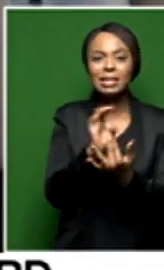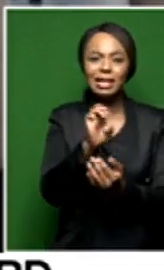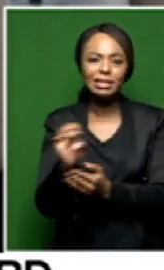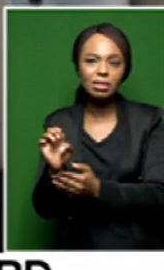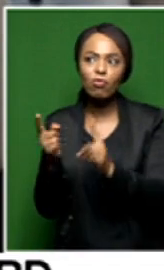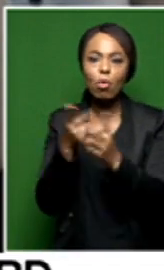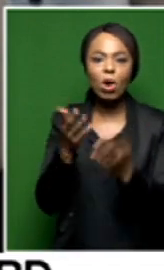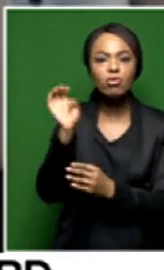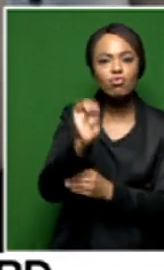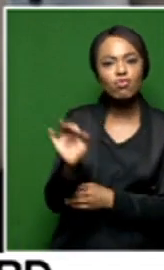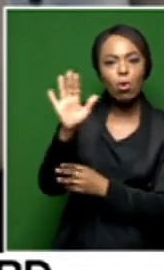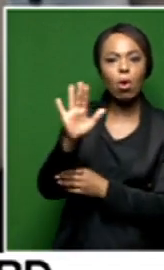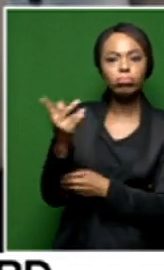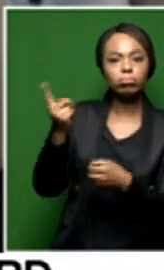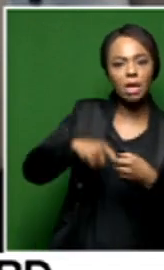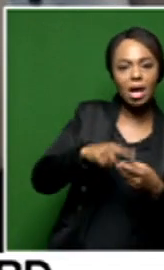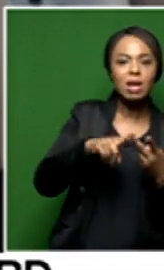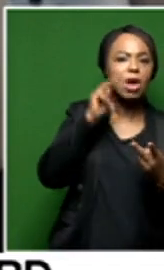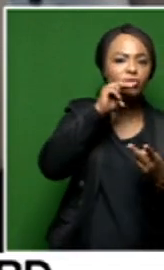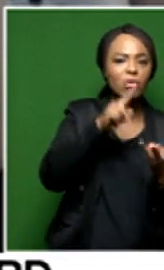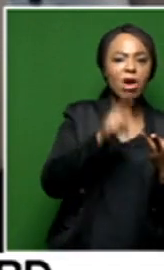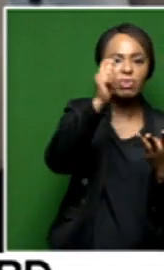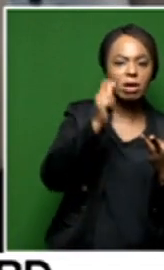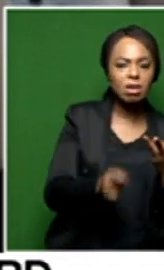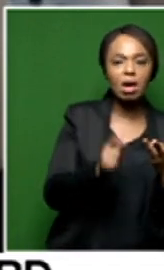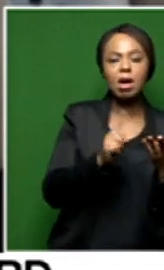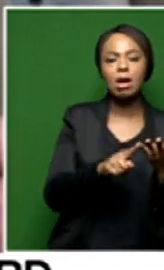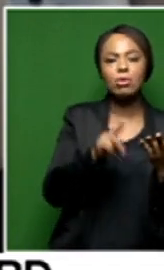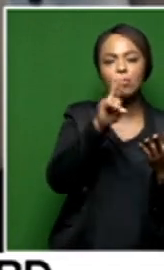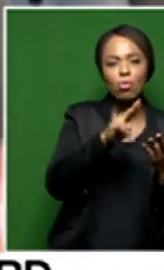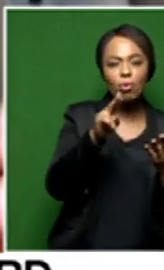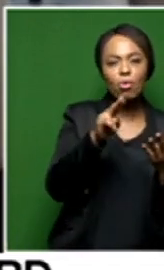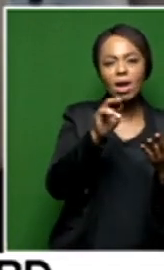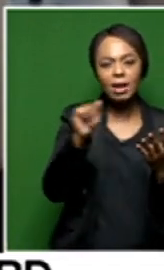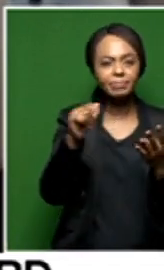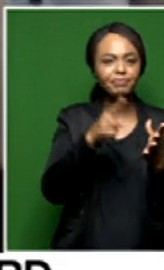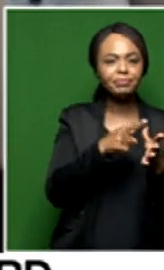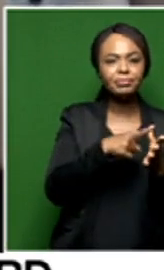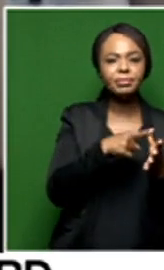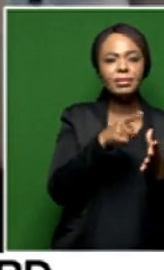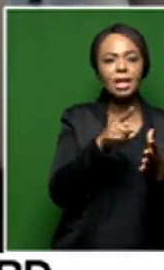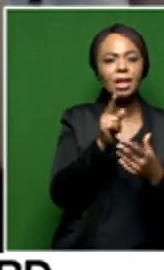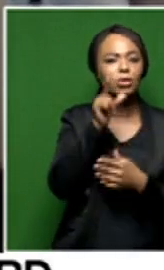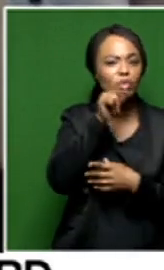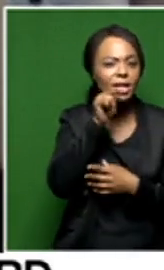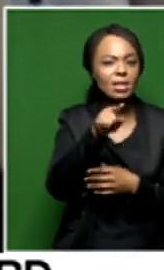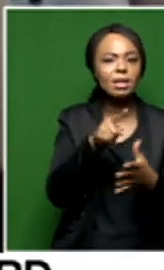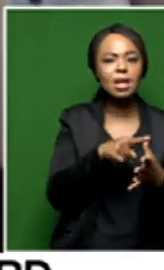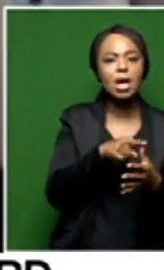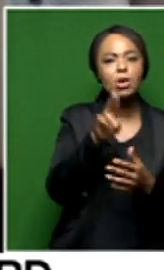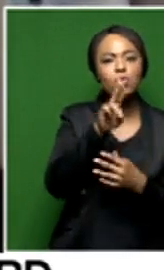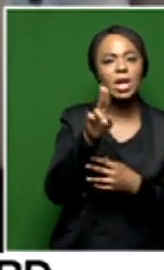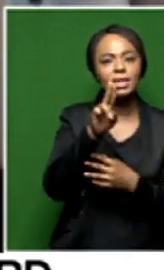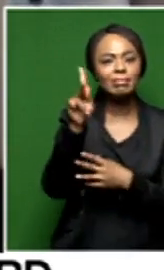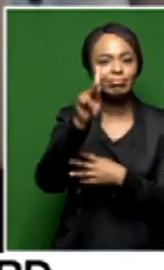Europe, attending. So Nigeria, Kenya, United Arab Emirates, Sweden, the United Kingdom. These are just some of the countries that